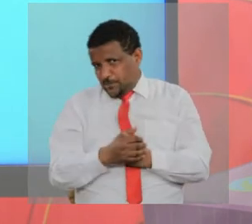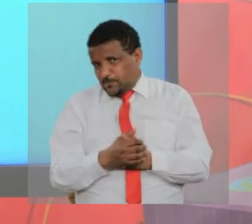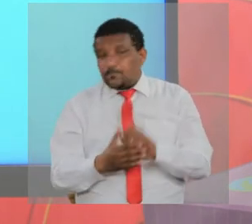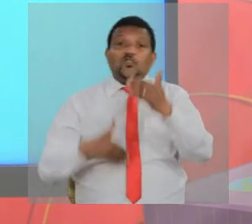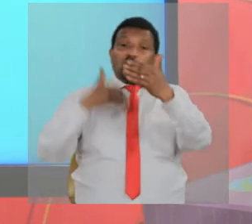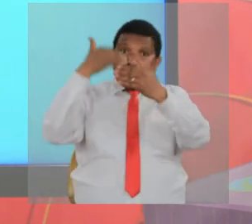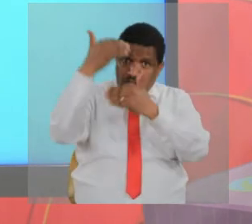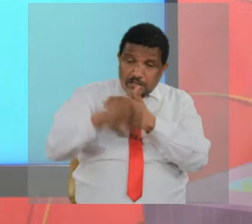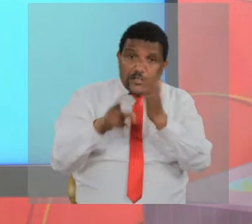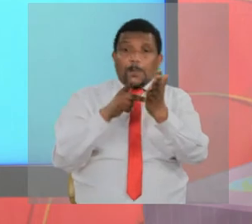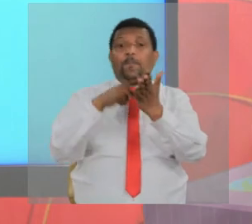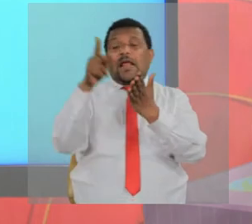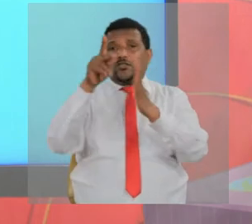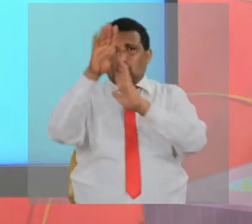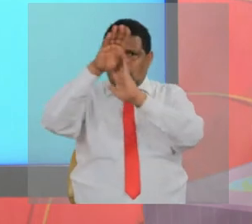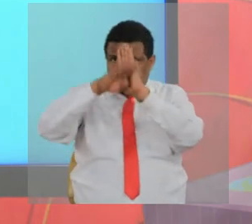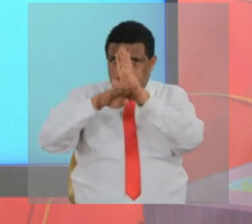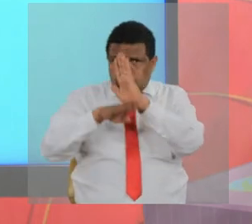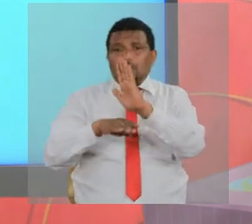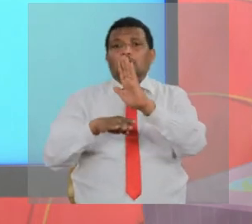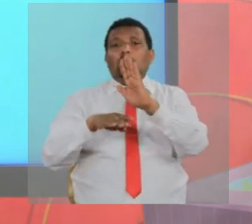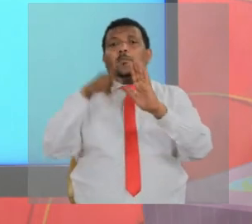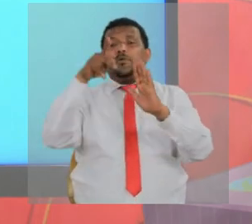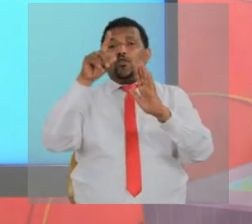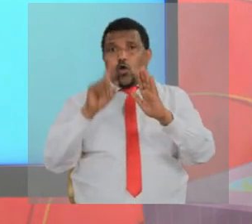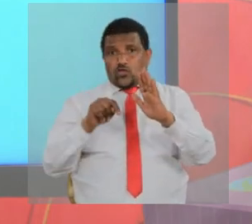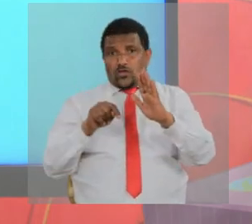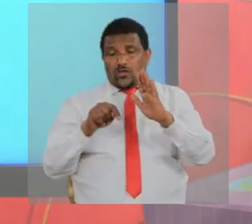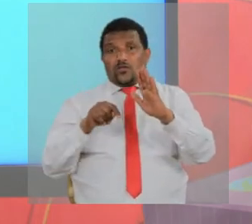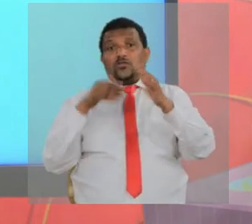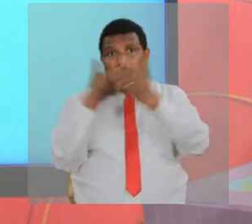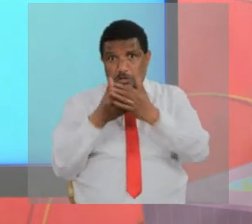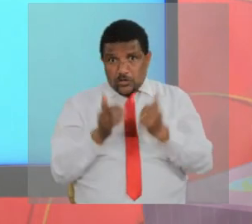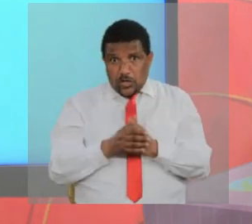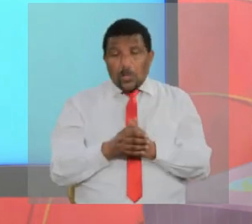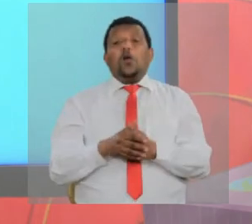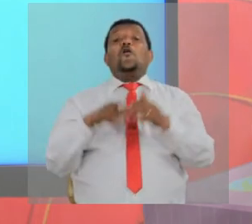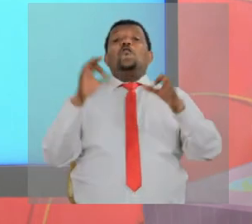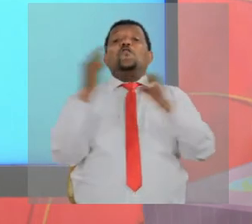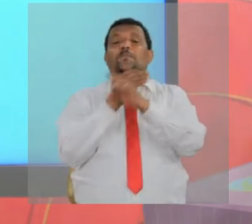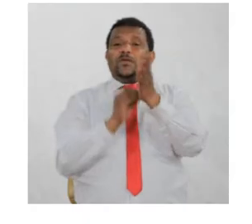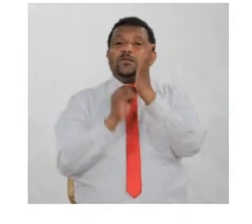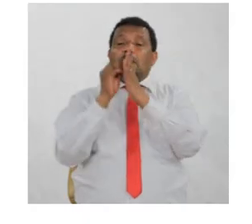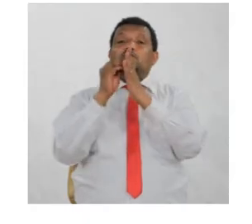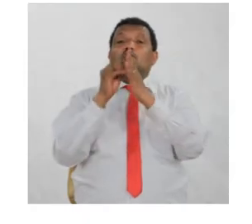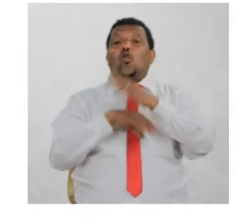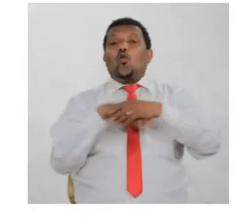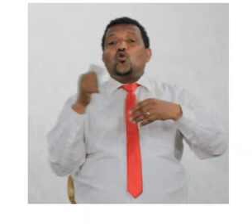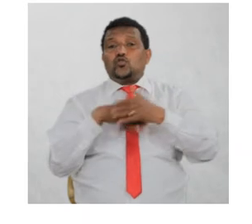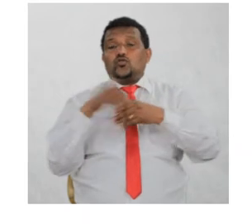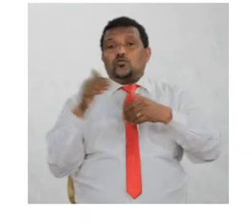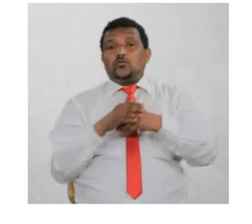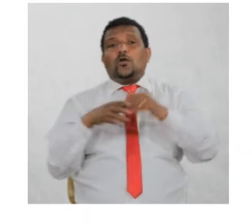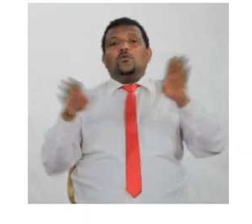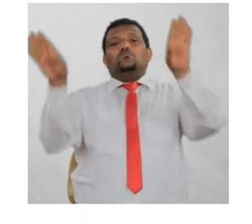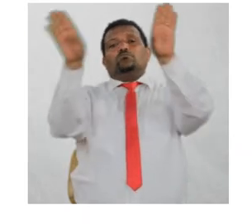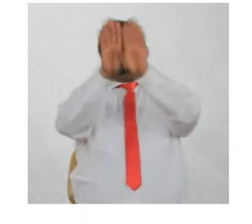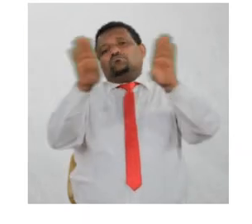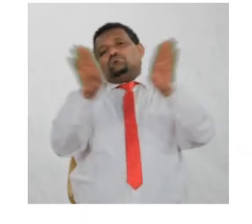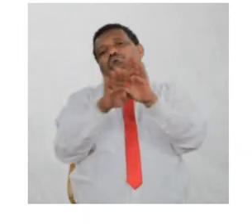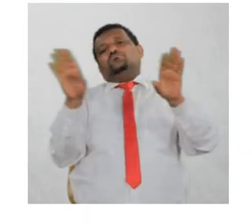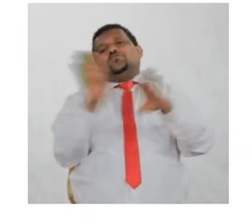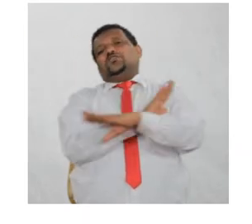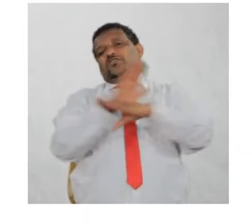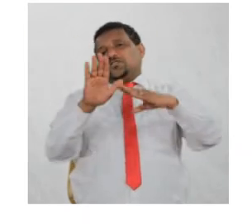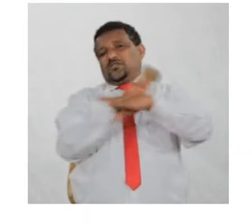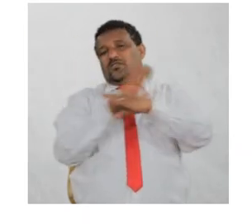Further, if the price declines below P0, then the firm can minimize its loss by shutting down the business.